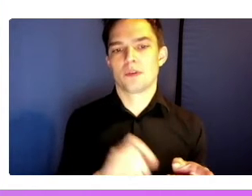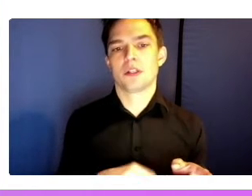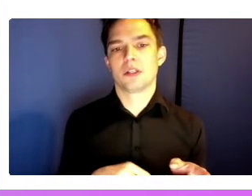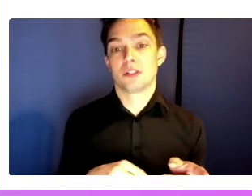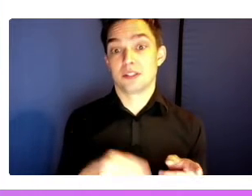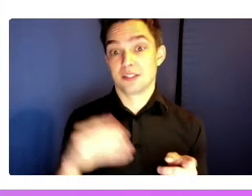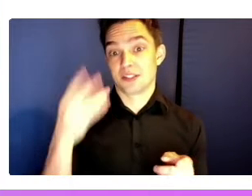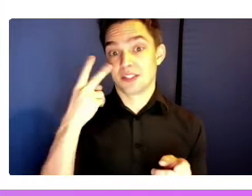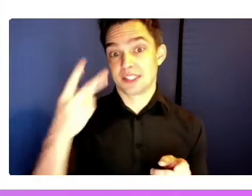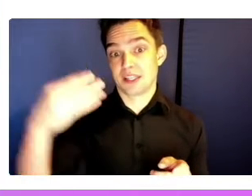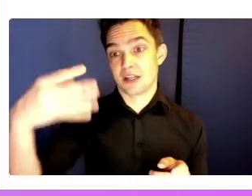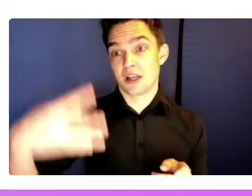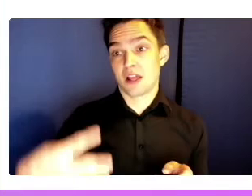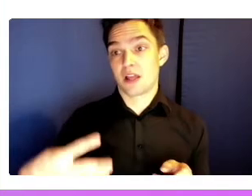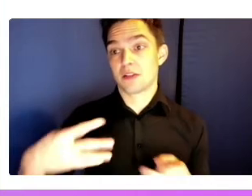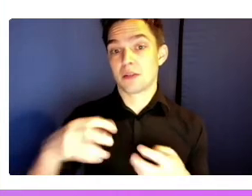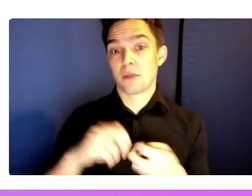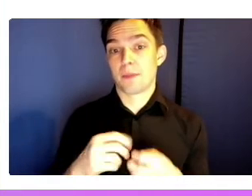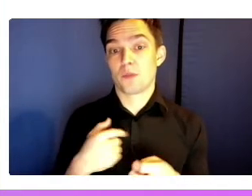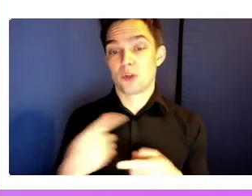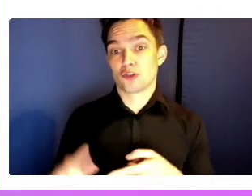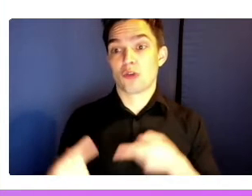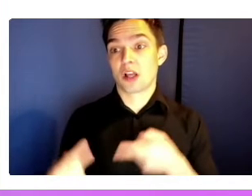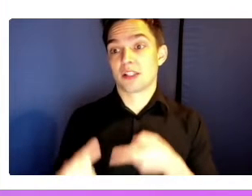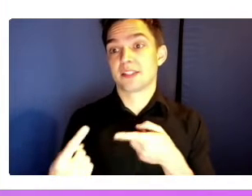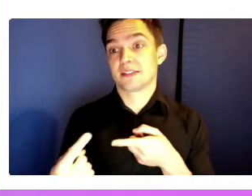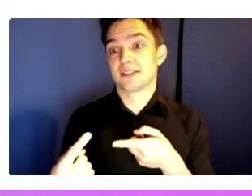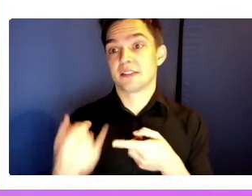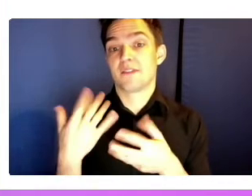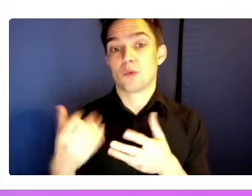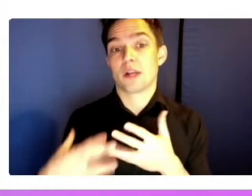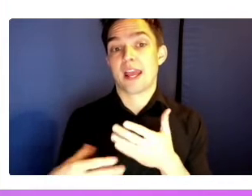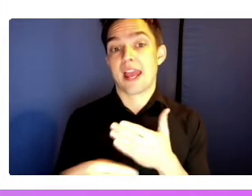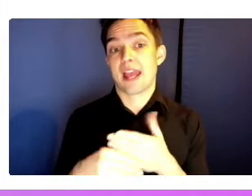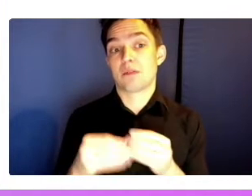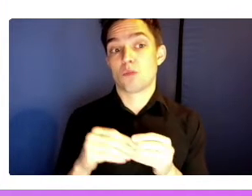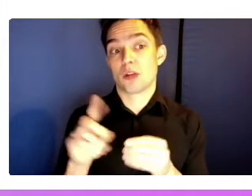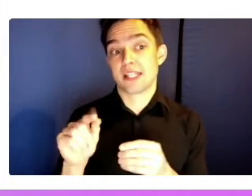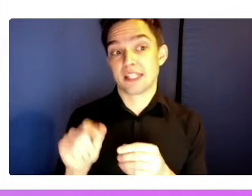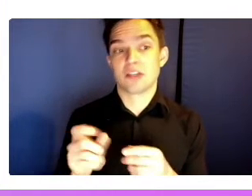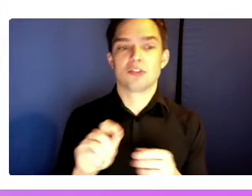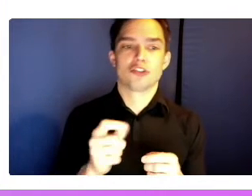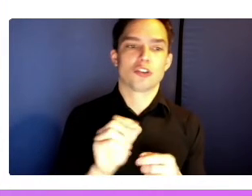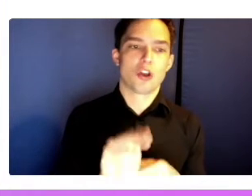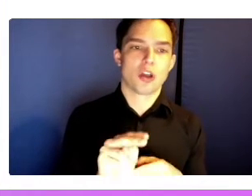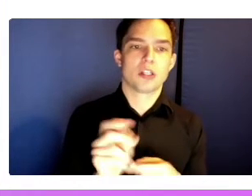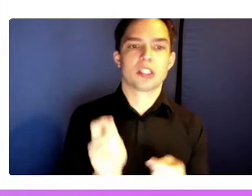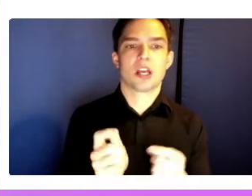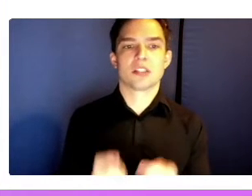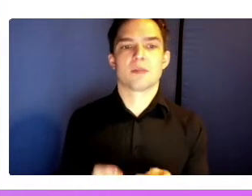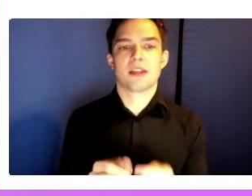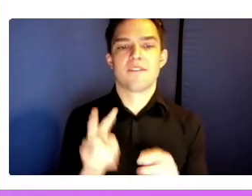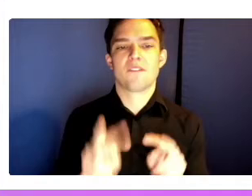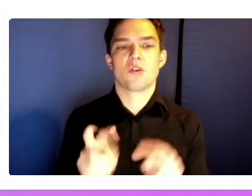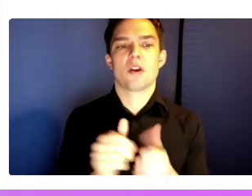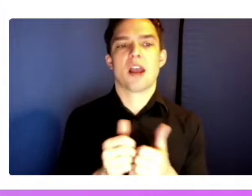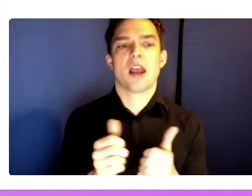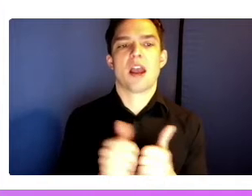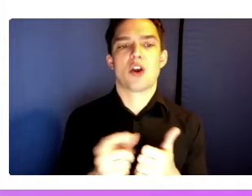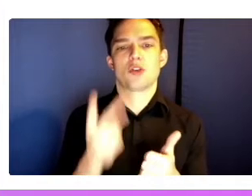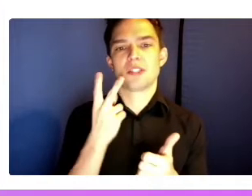the problems we are struggling with. And if we want to add more data, we can just turn on more data, customize this view however we see